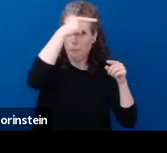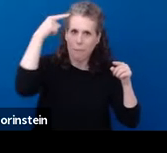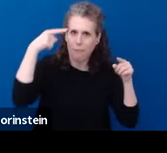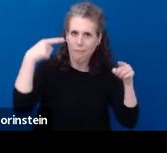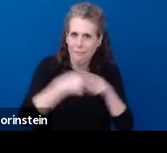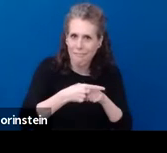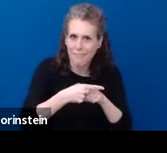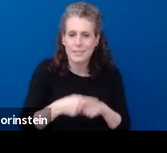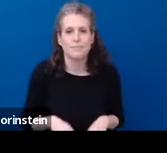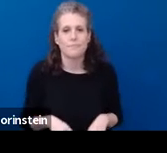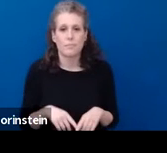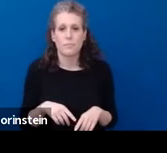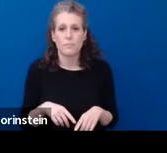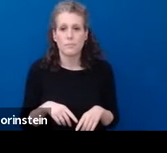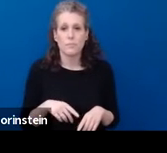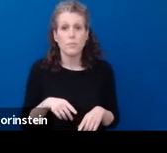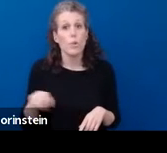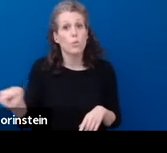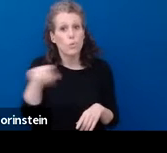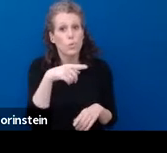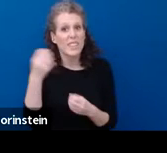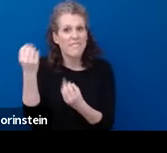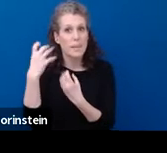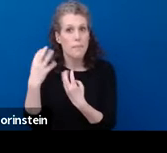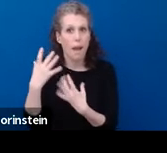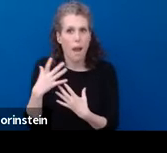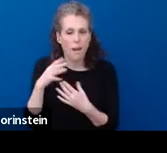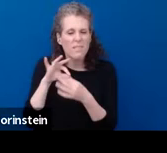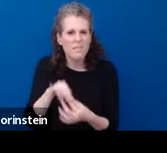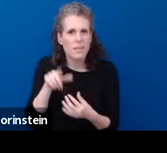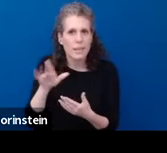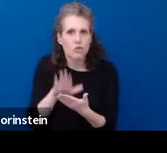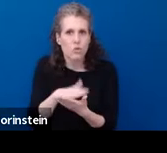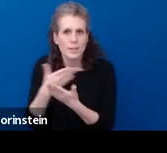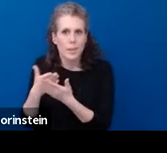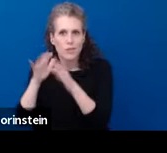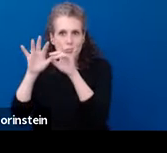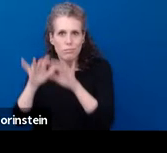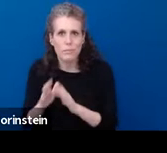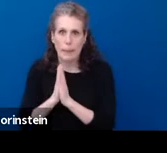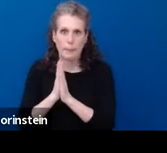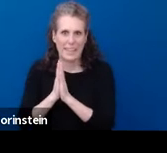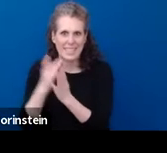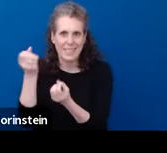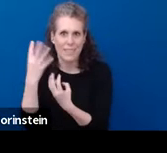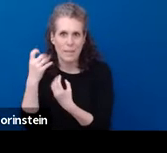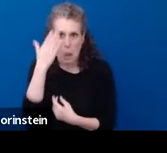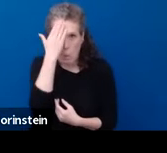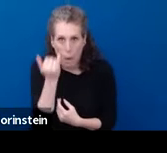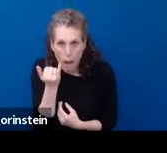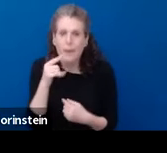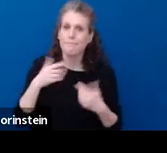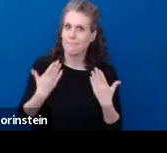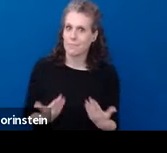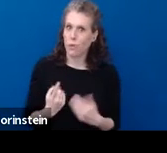feedback around this automatic translation service, then please send it to us afterwards, because this is the first time we try this we